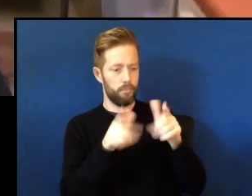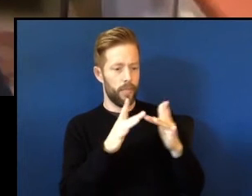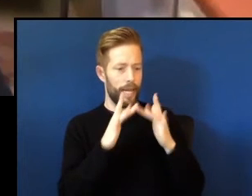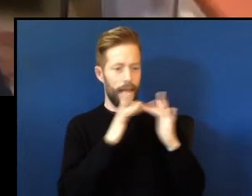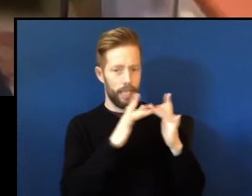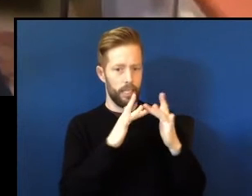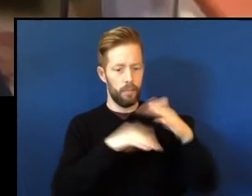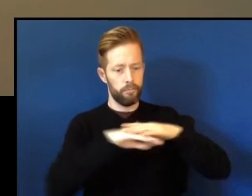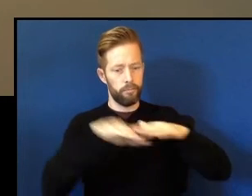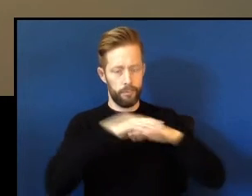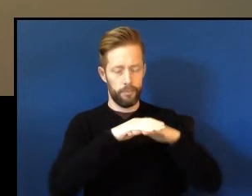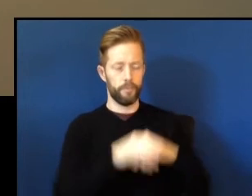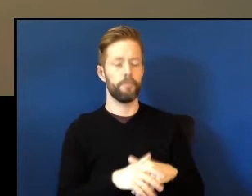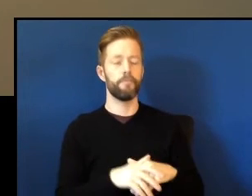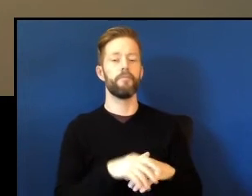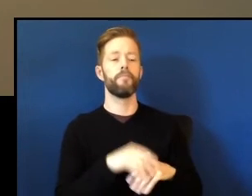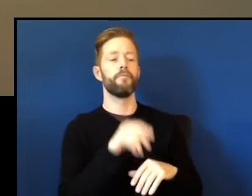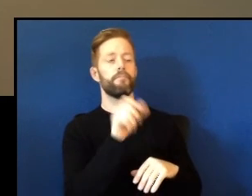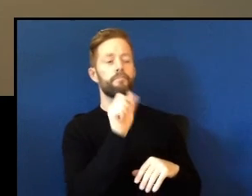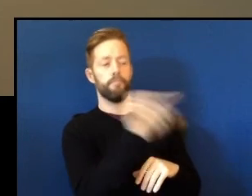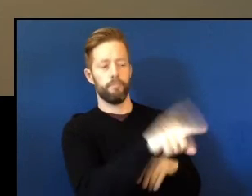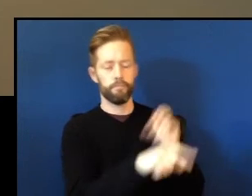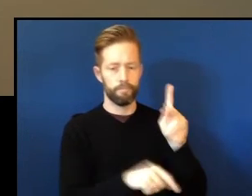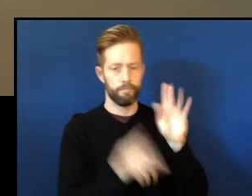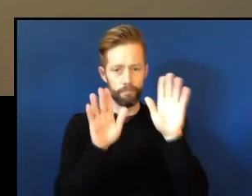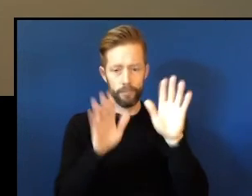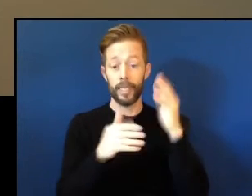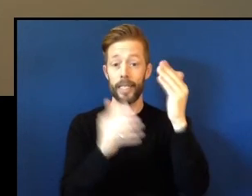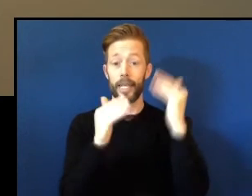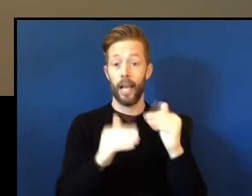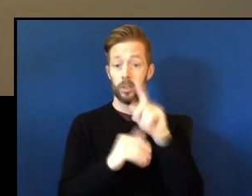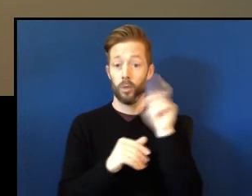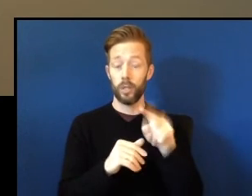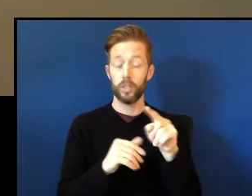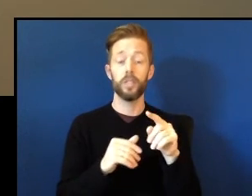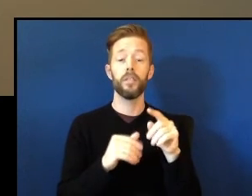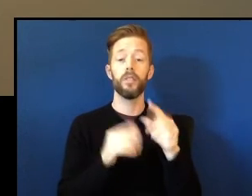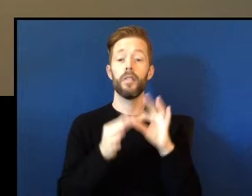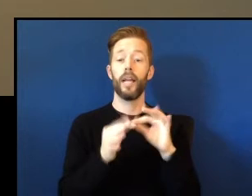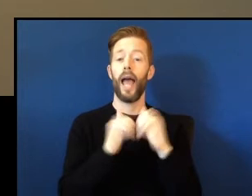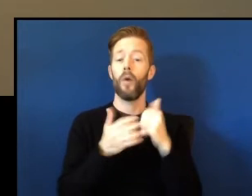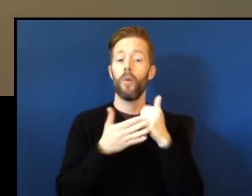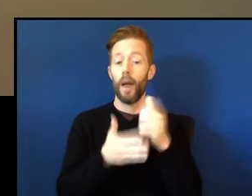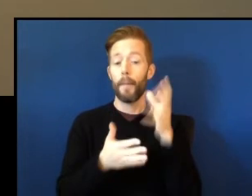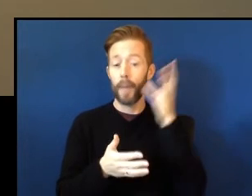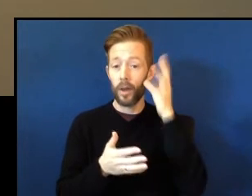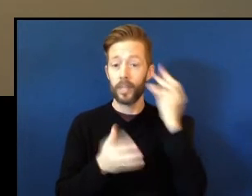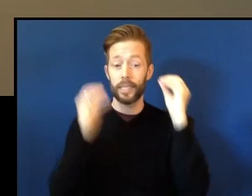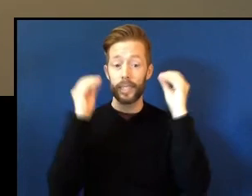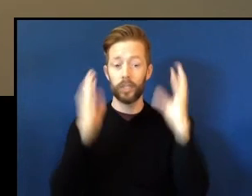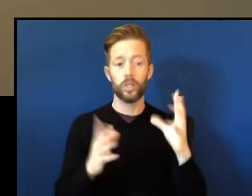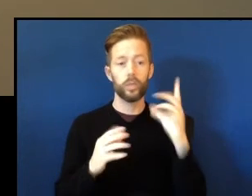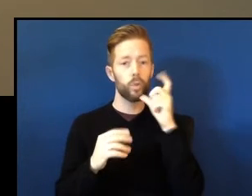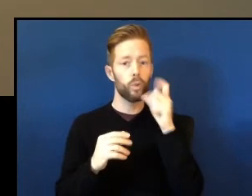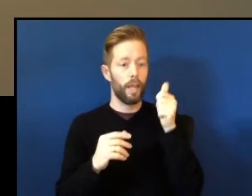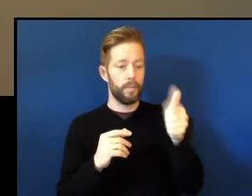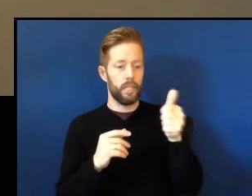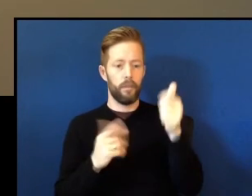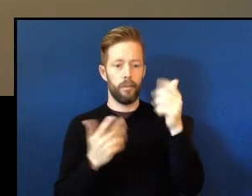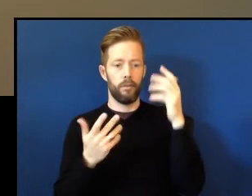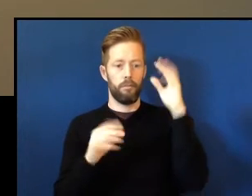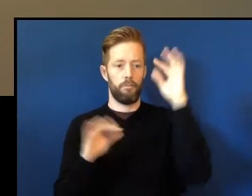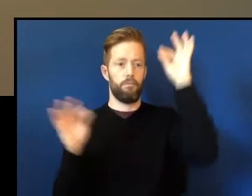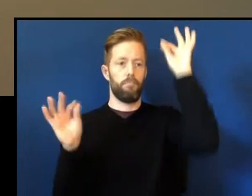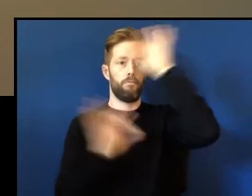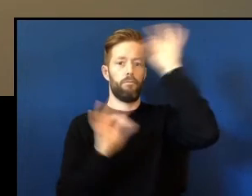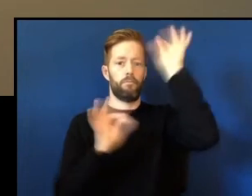Okay, great. So our next question is related to how to help parents and teachers who don't know what